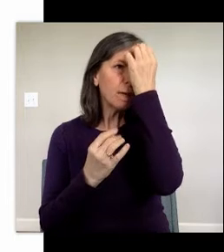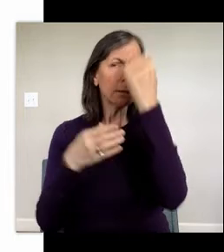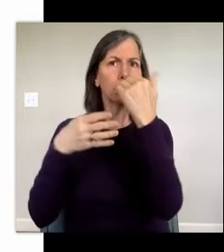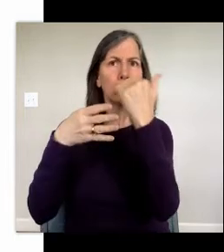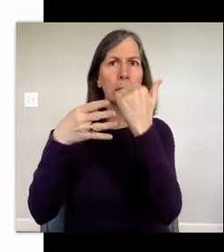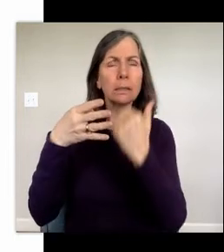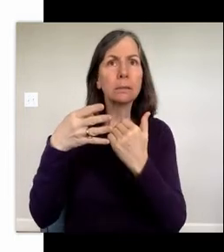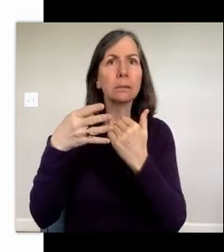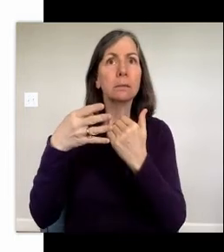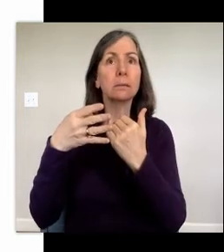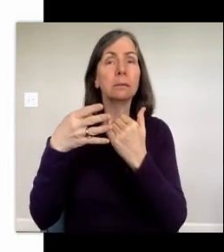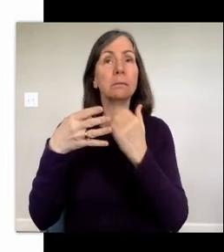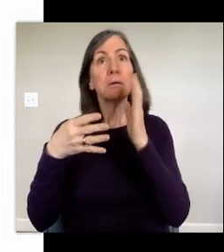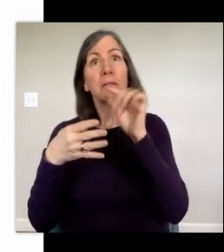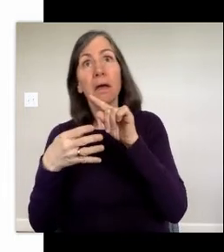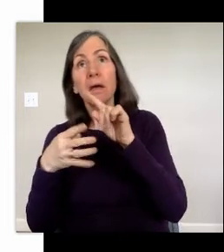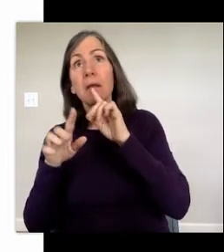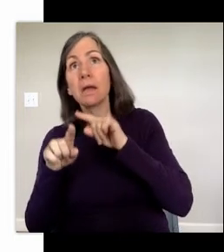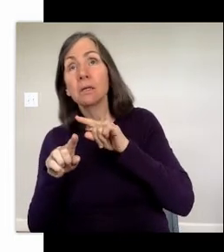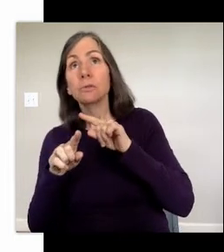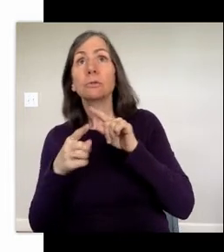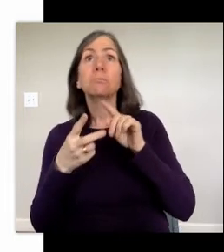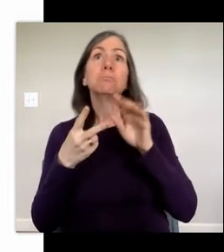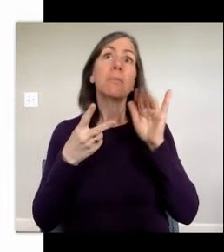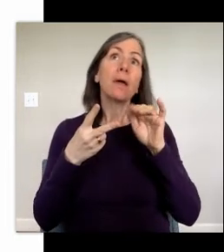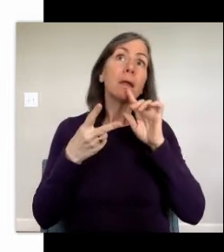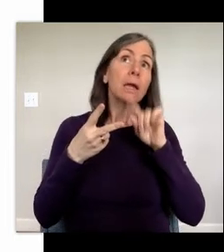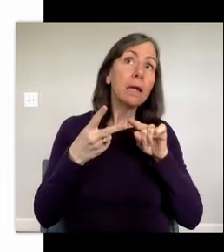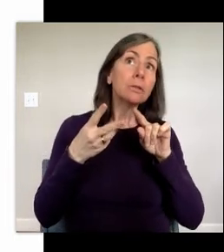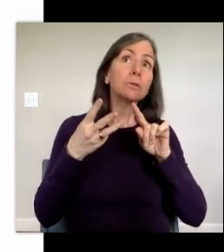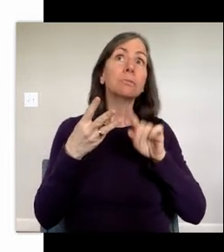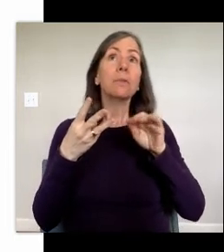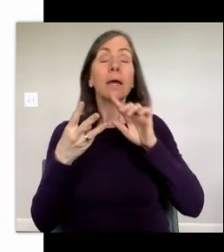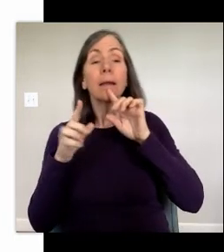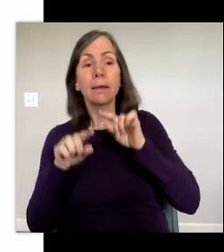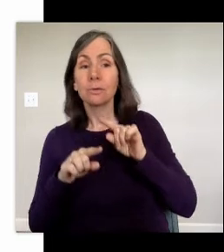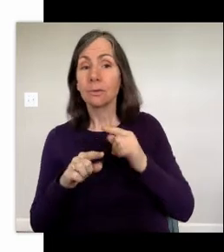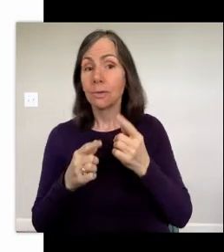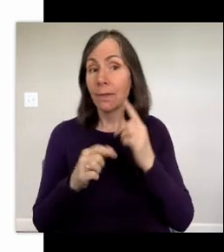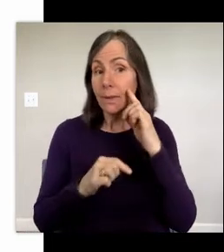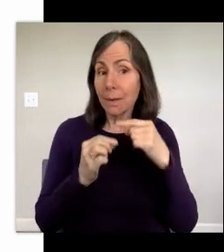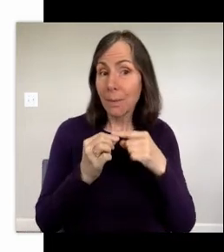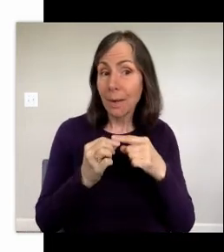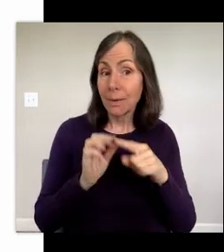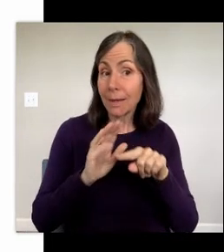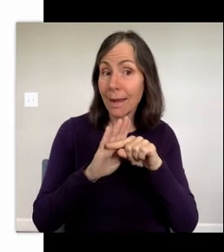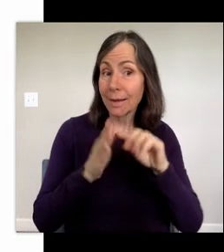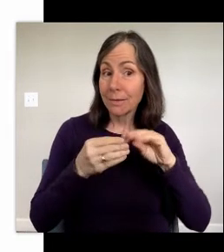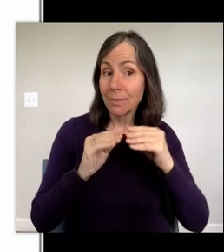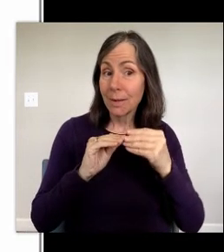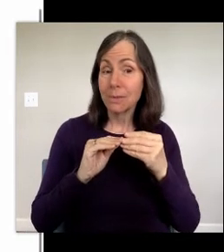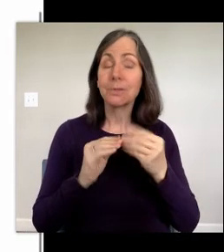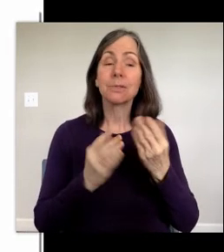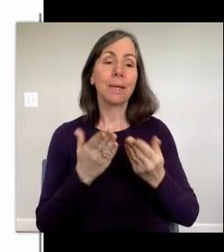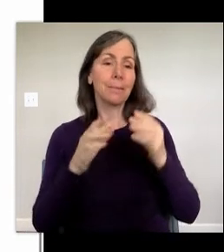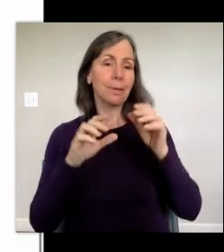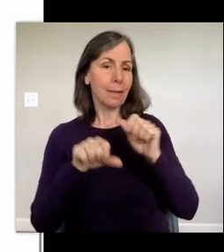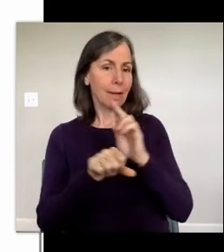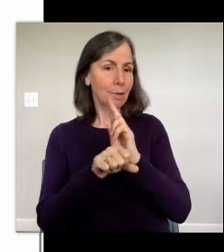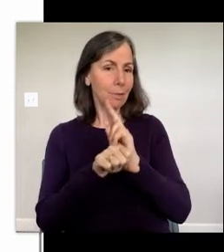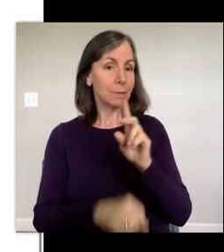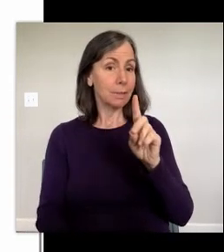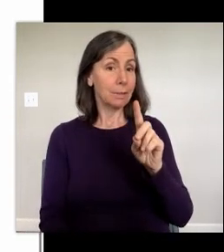of possibilities. Think about if you can use negative numbers or decimals and reflect